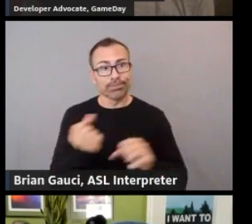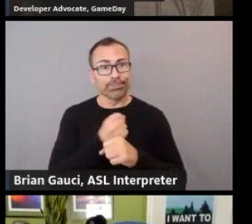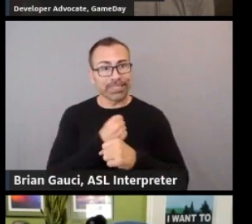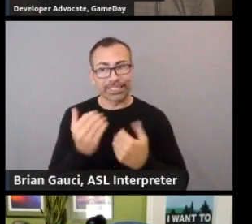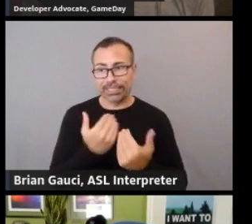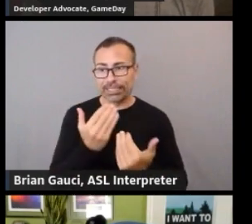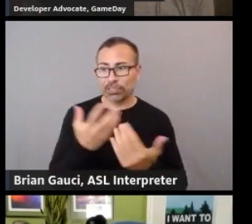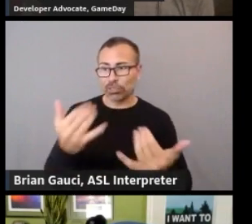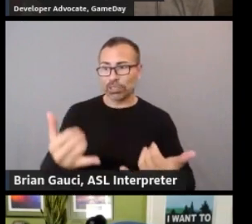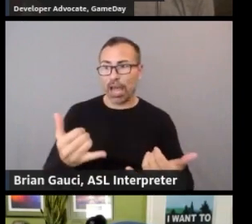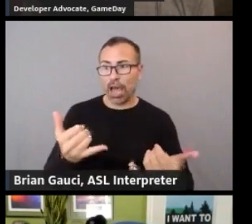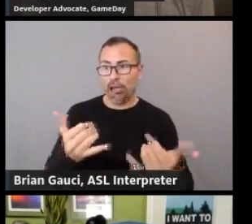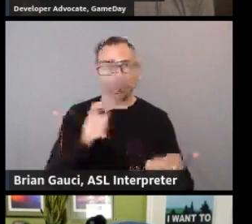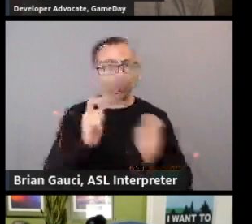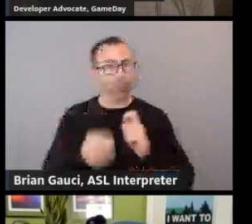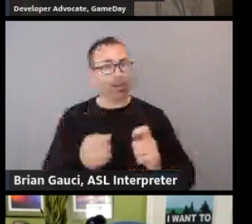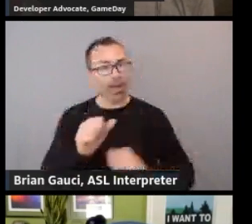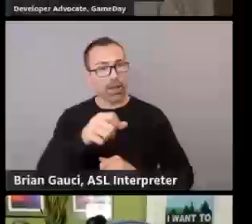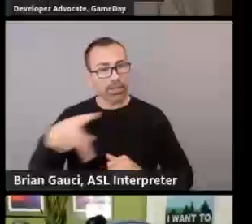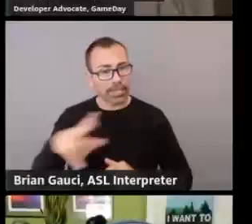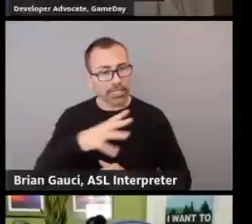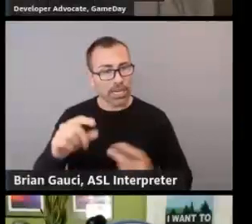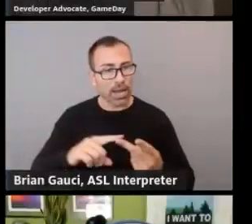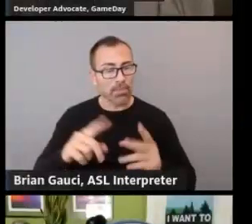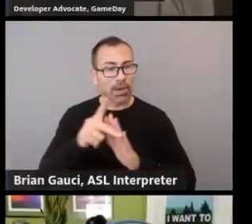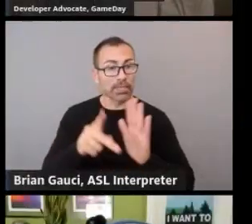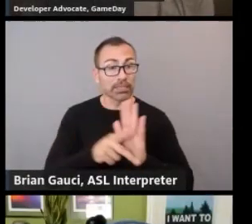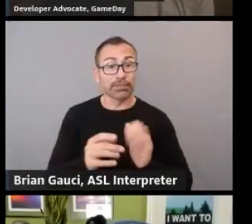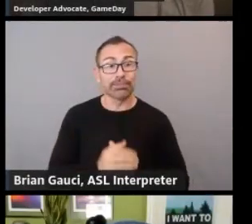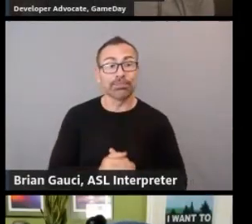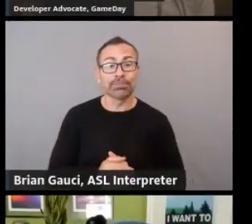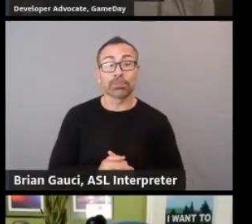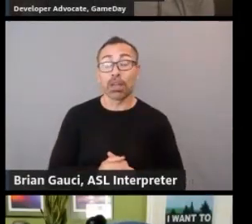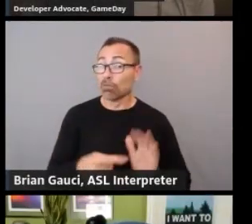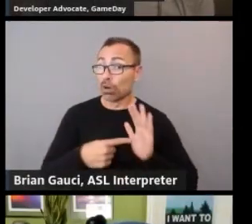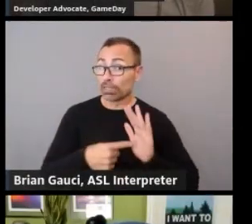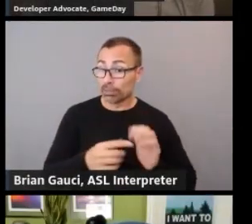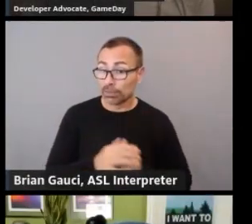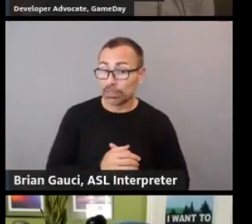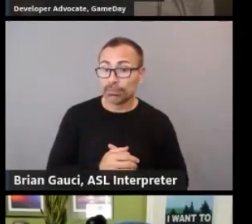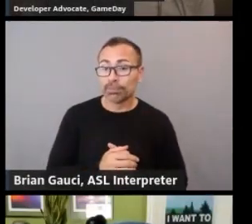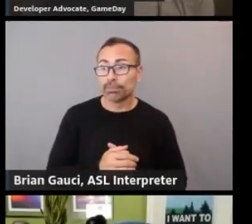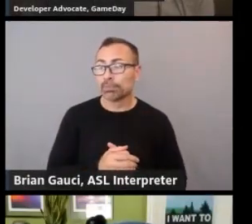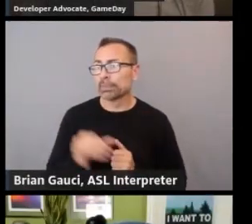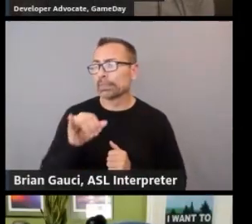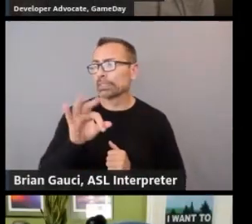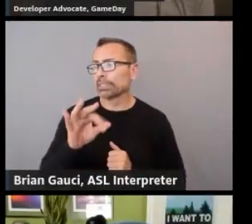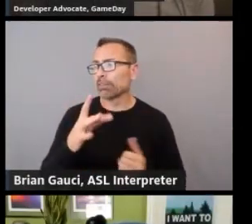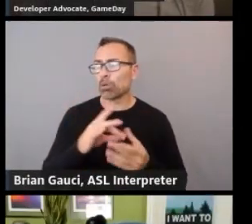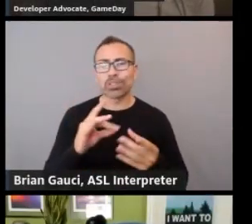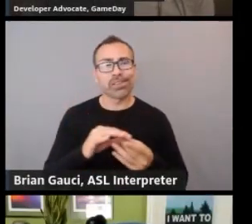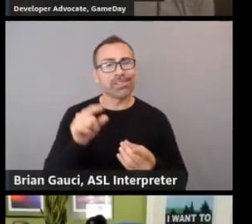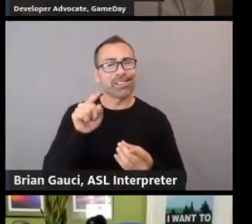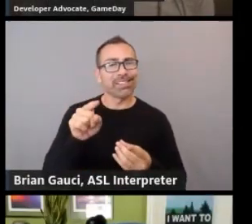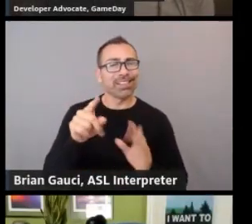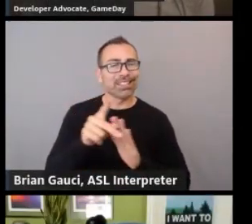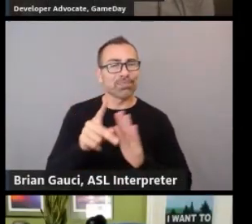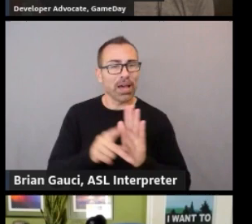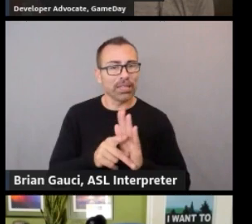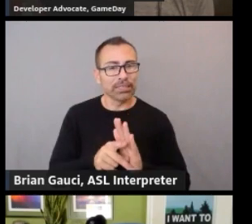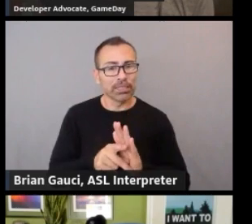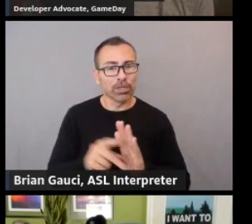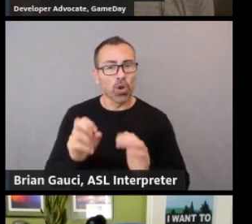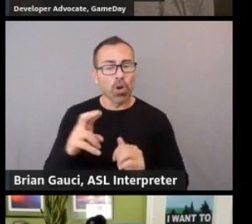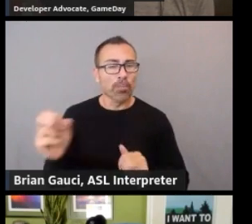my application and modify my policies. For example, if I were to comment out this policy or comment it back